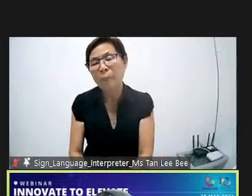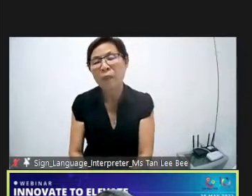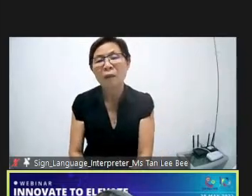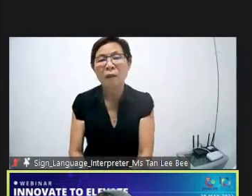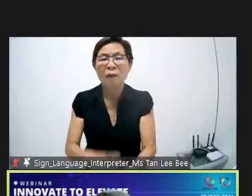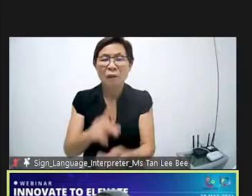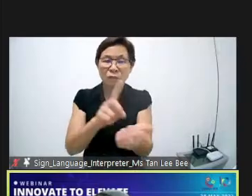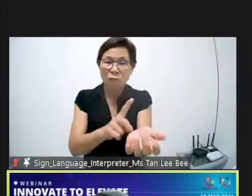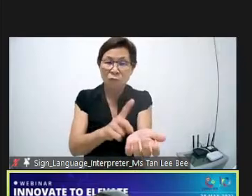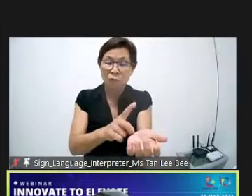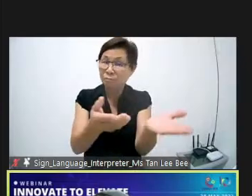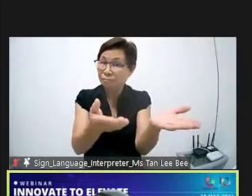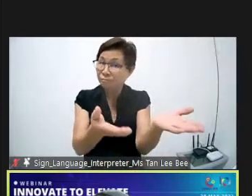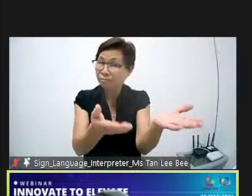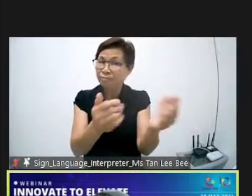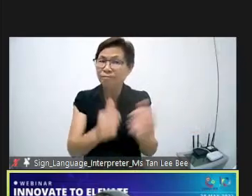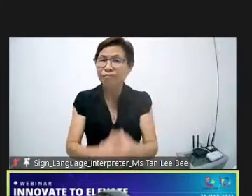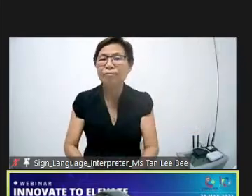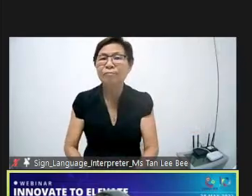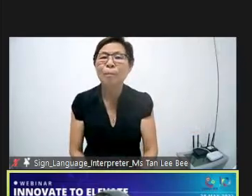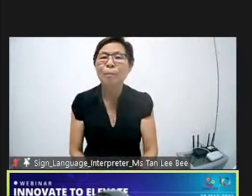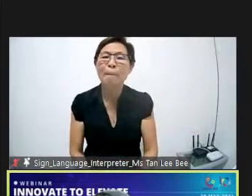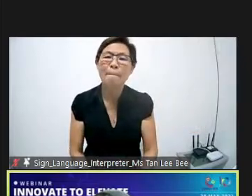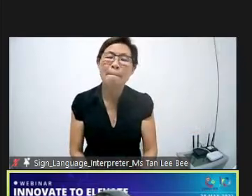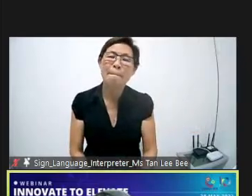Doctor, the floor is yours.